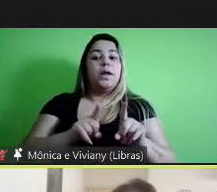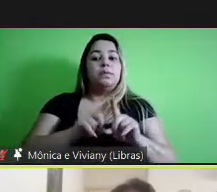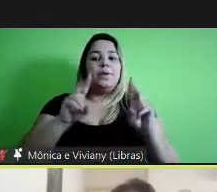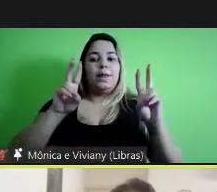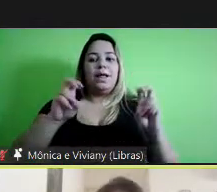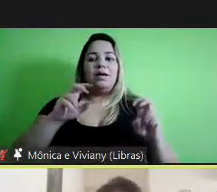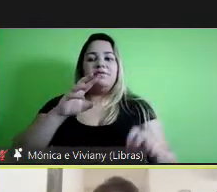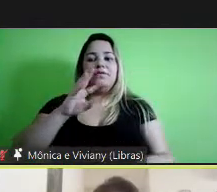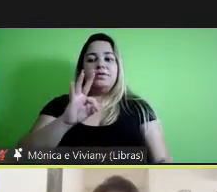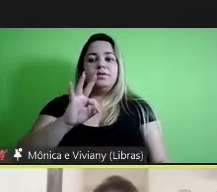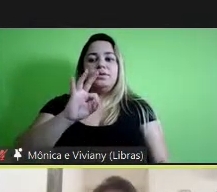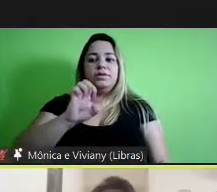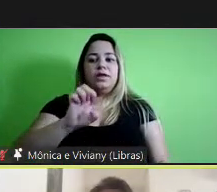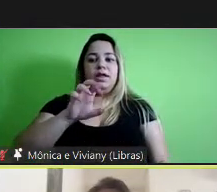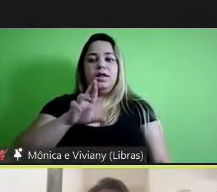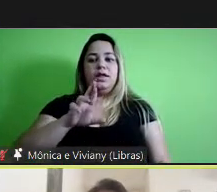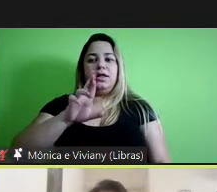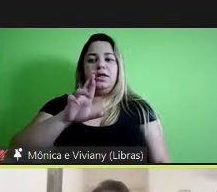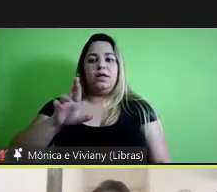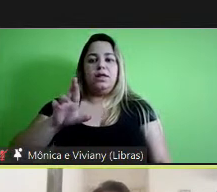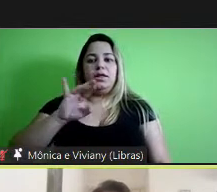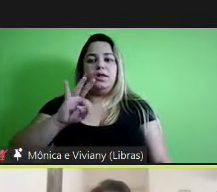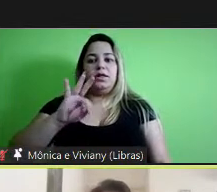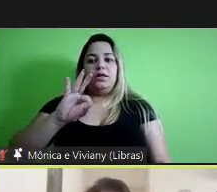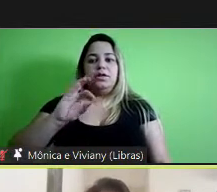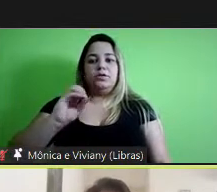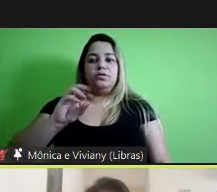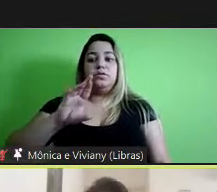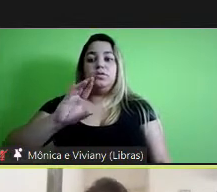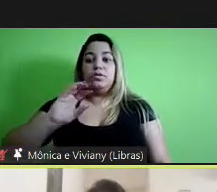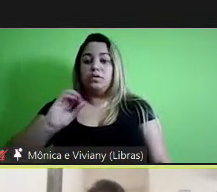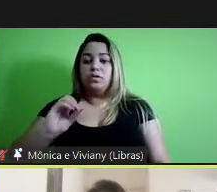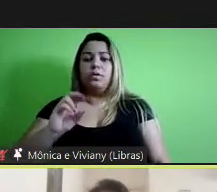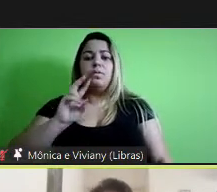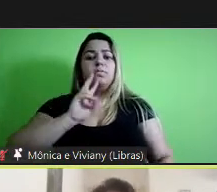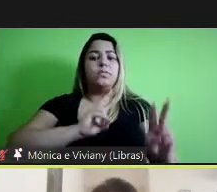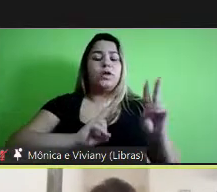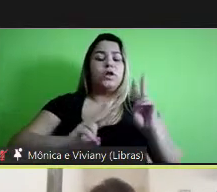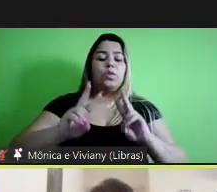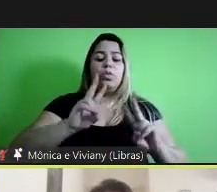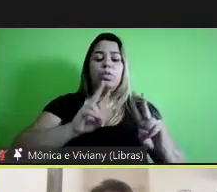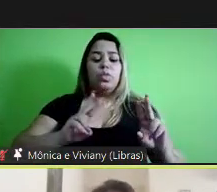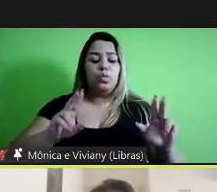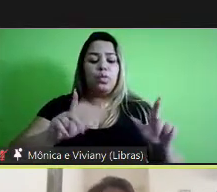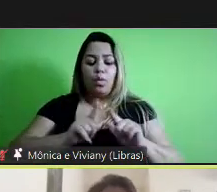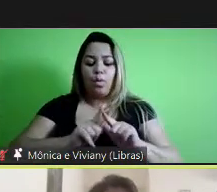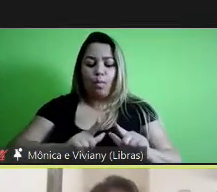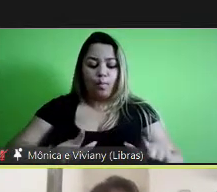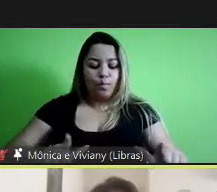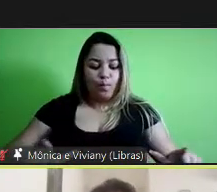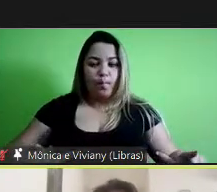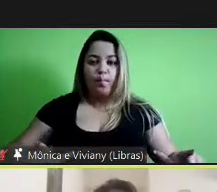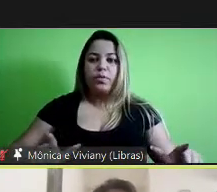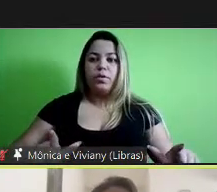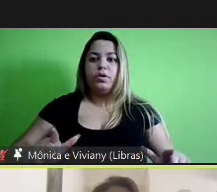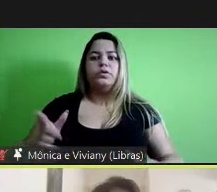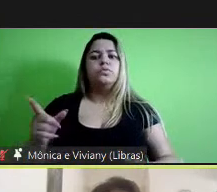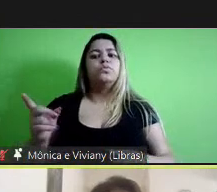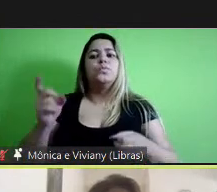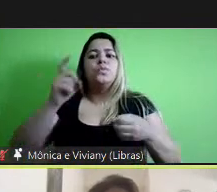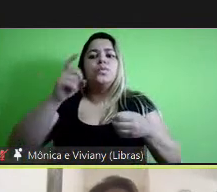thought-provoking. The country, the word territory that comes from Latin, comes from the word that means